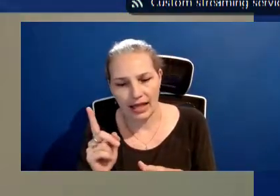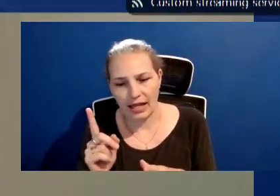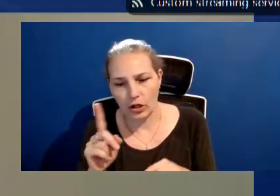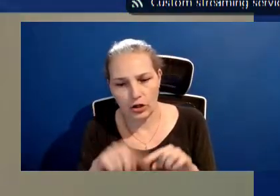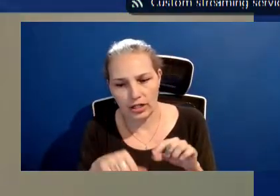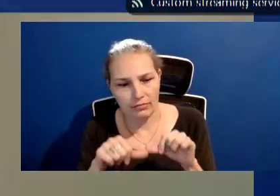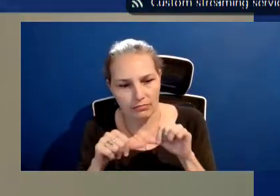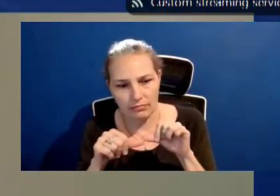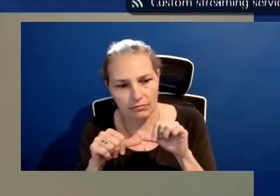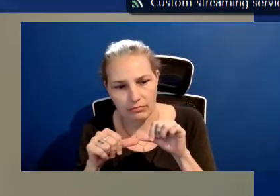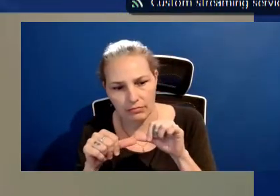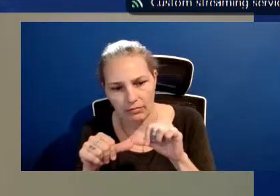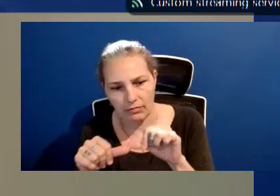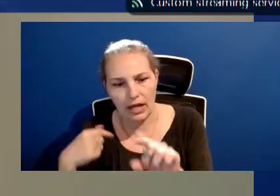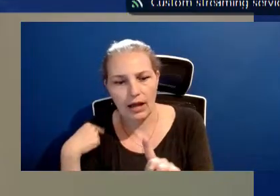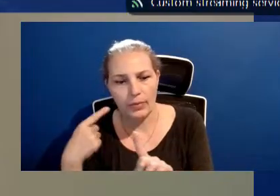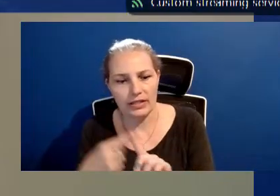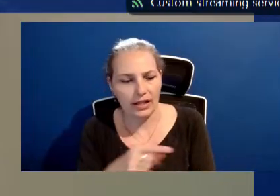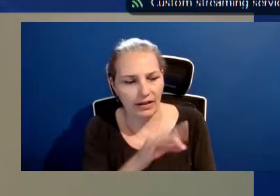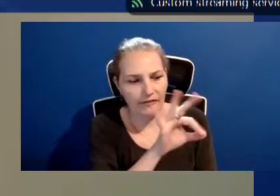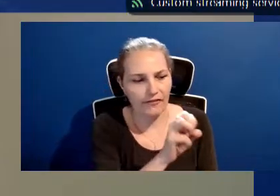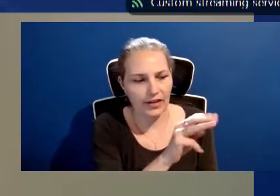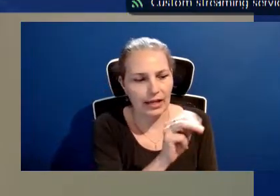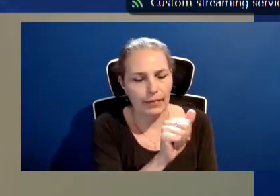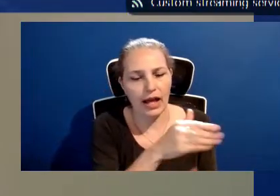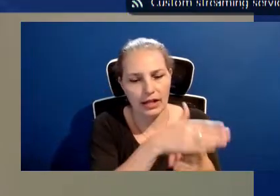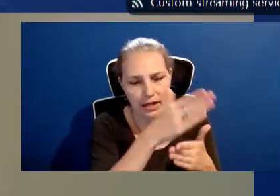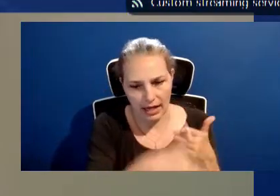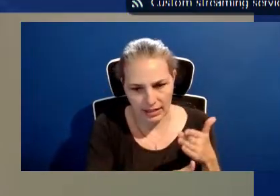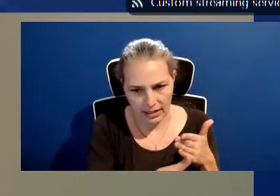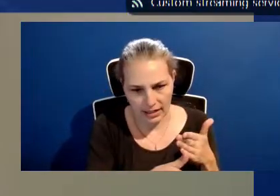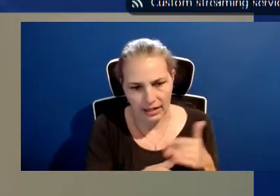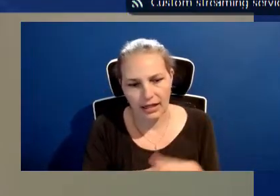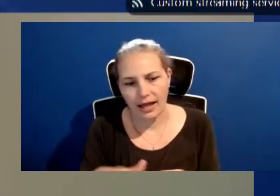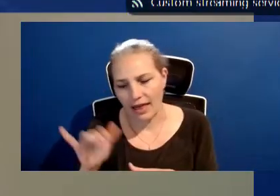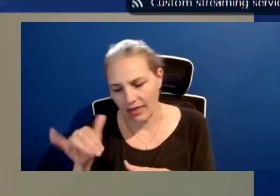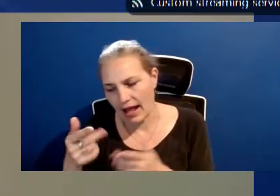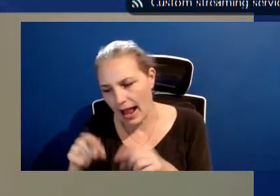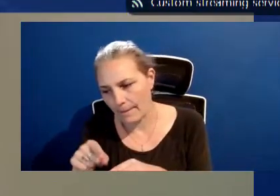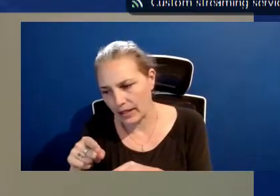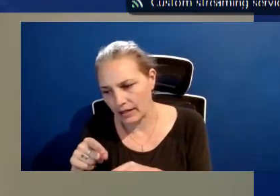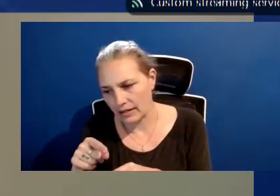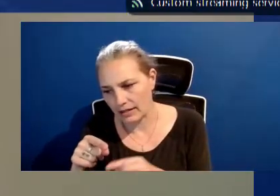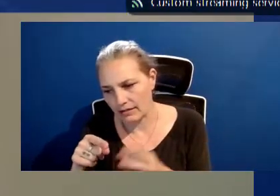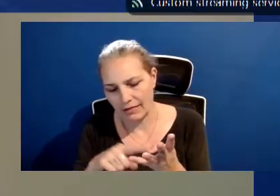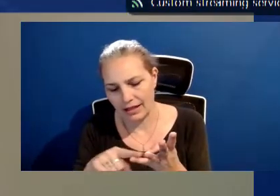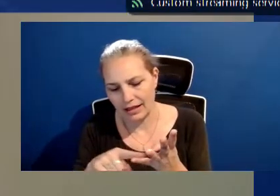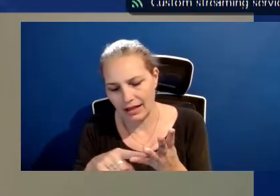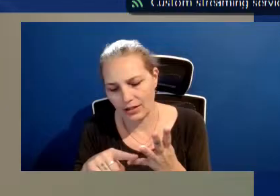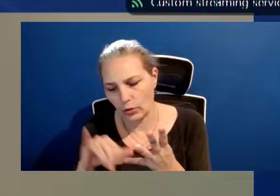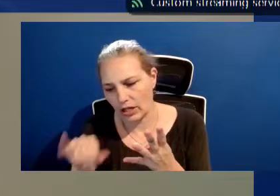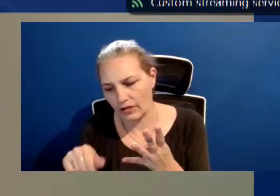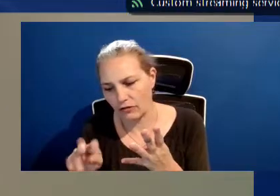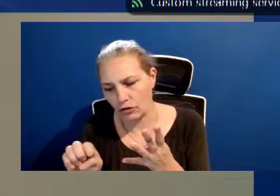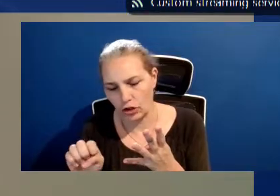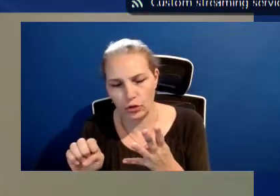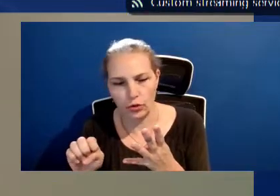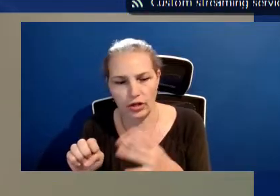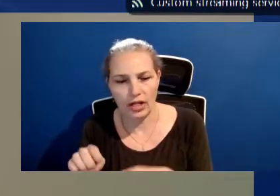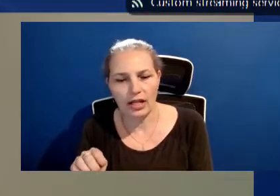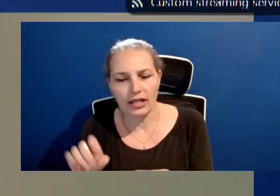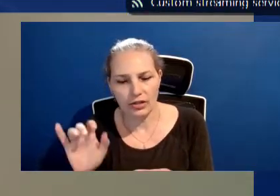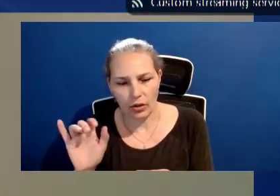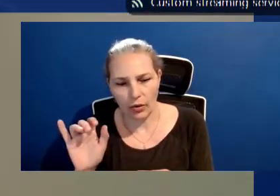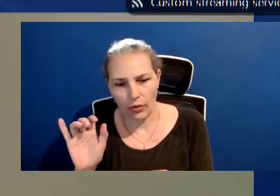forward until they got a determination from FEMA, which came in at the end of June, those commercial property owners, which includes some